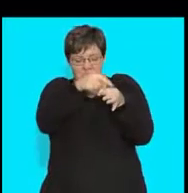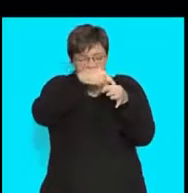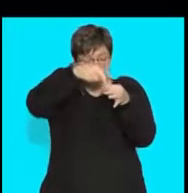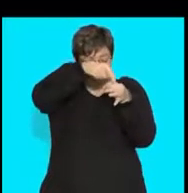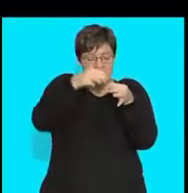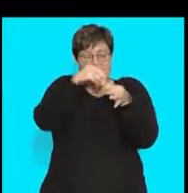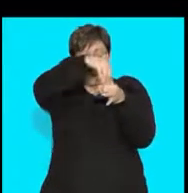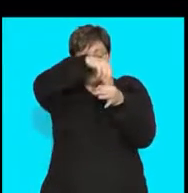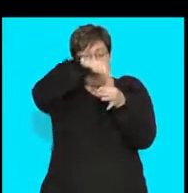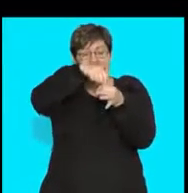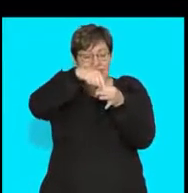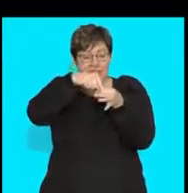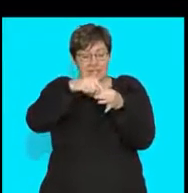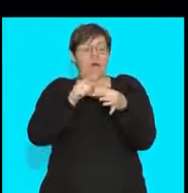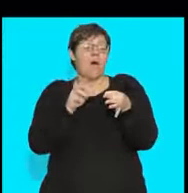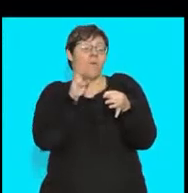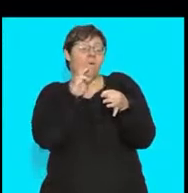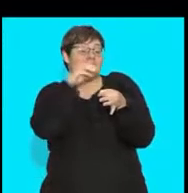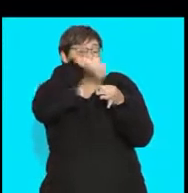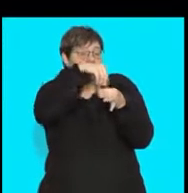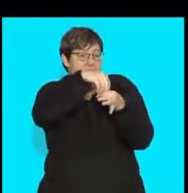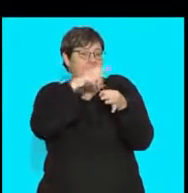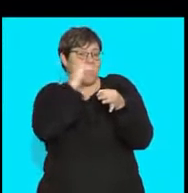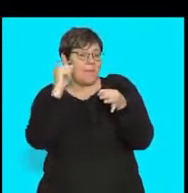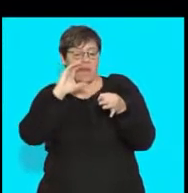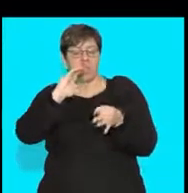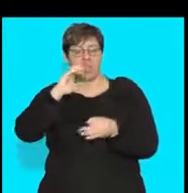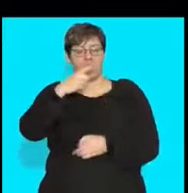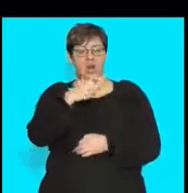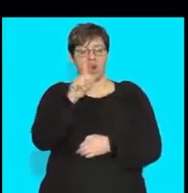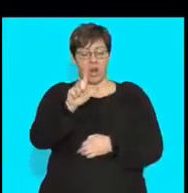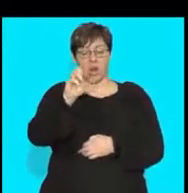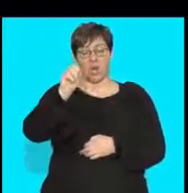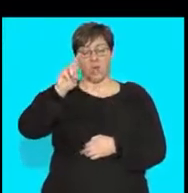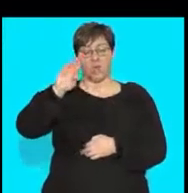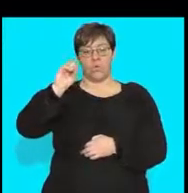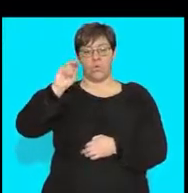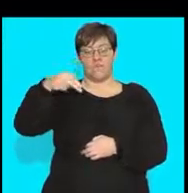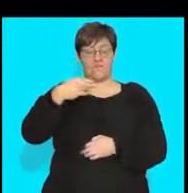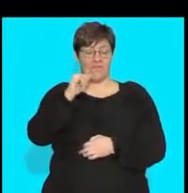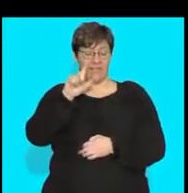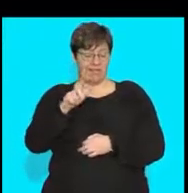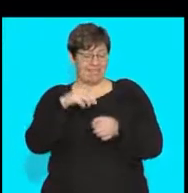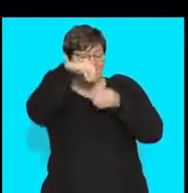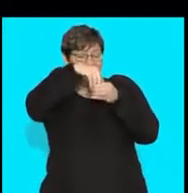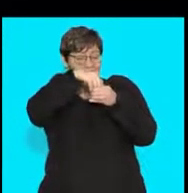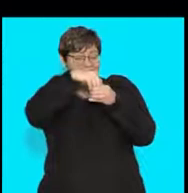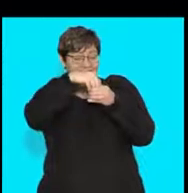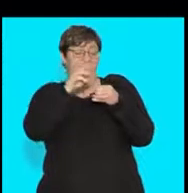is this very important liquid called chlorophyll. And what's so important with